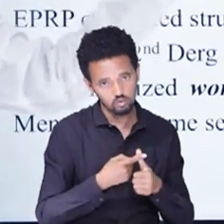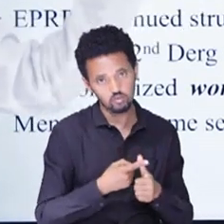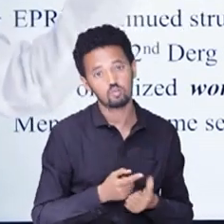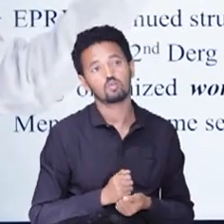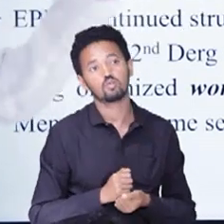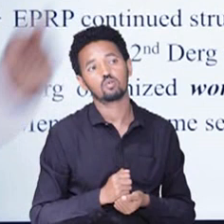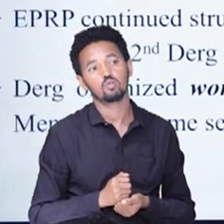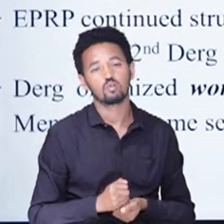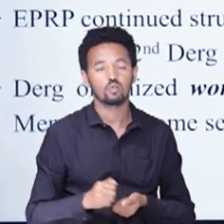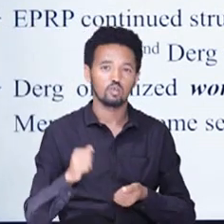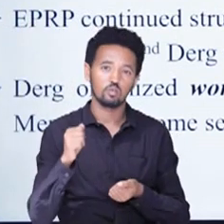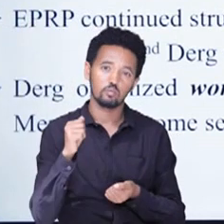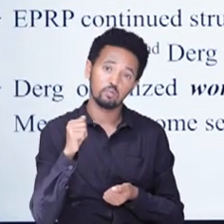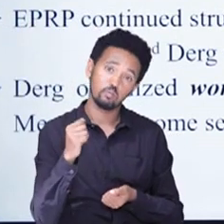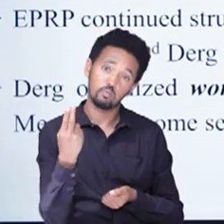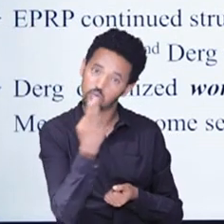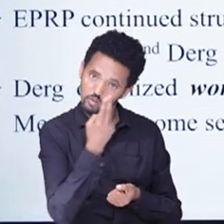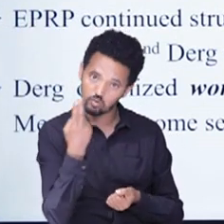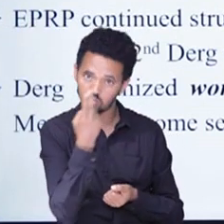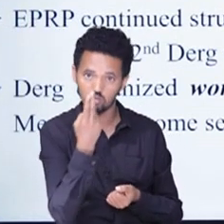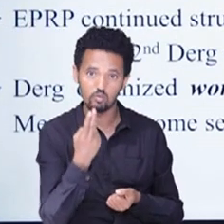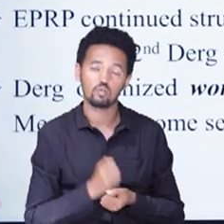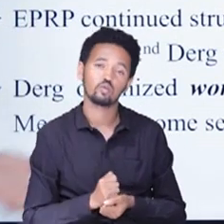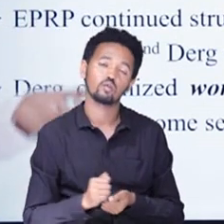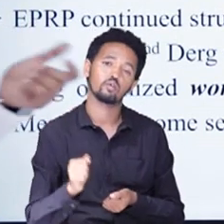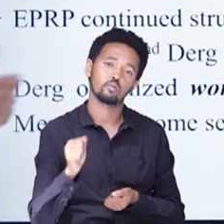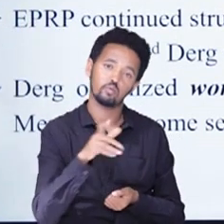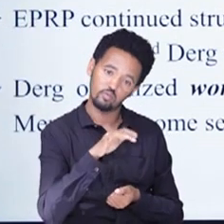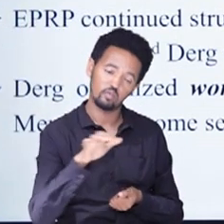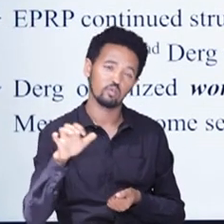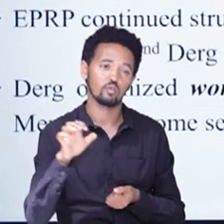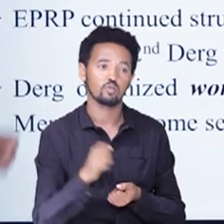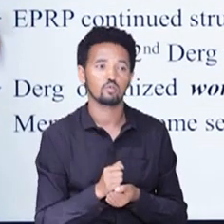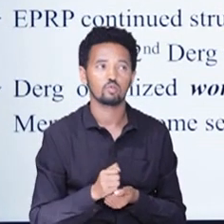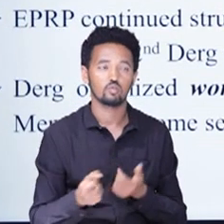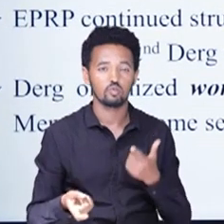elimination of EPRP by using of red terror. Second,